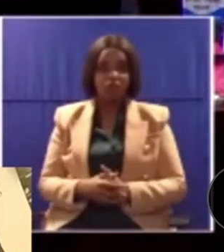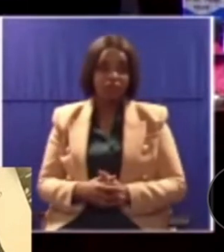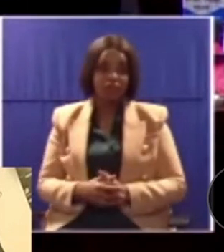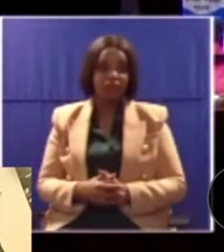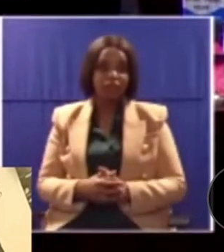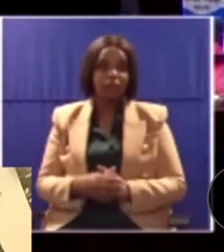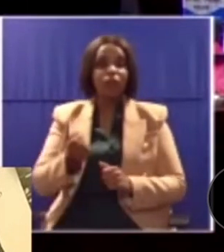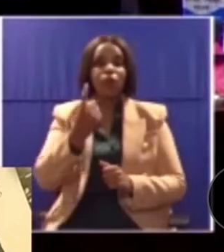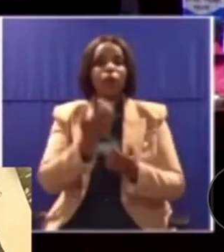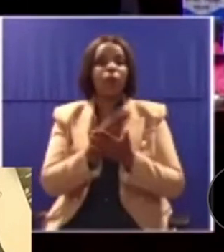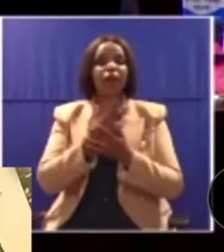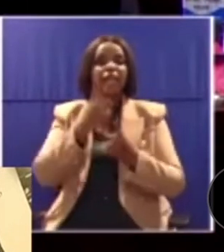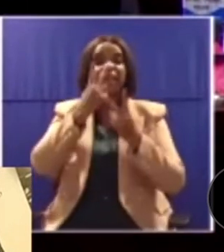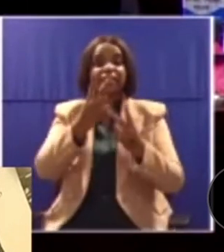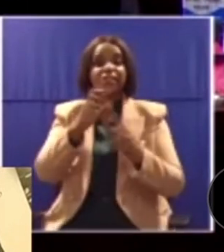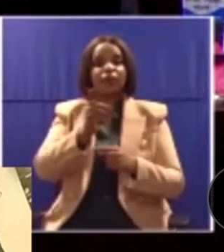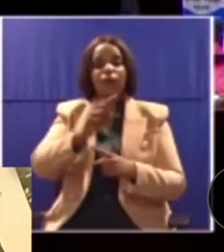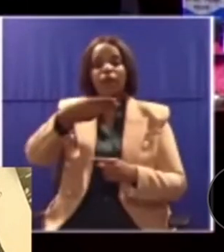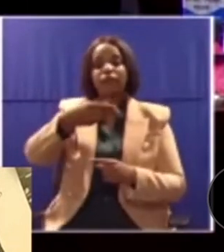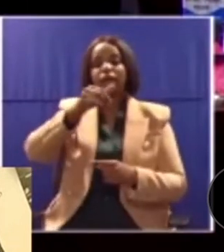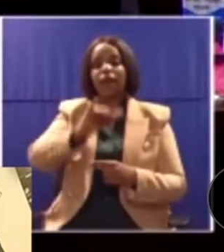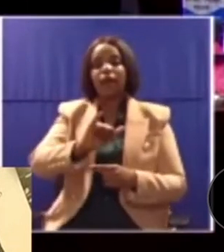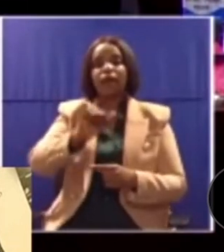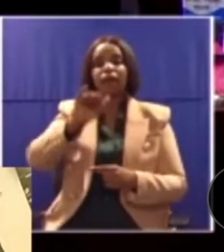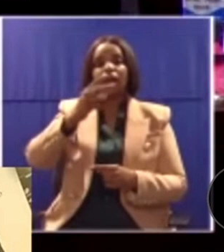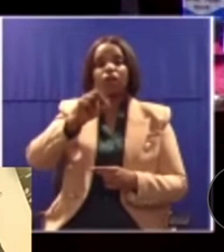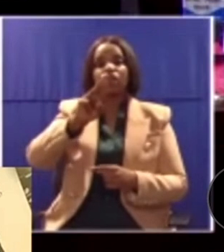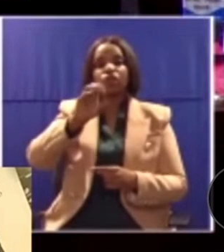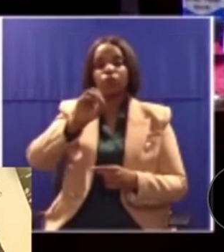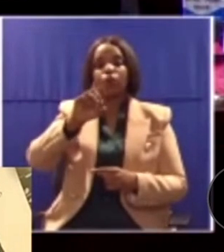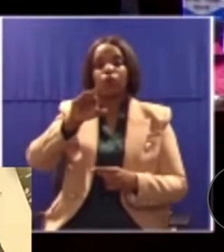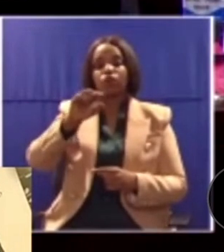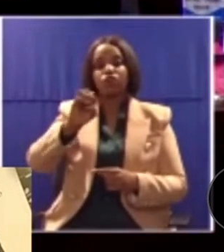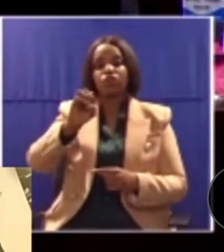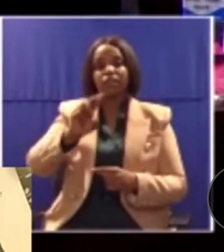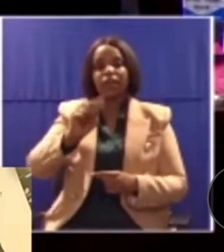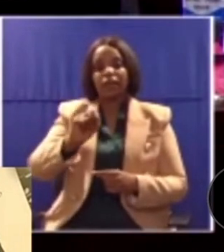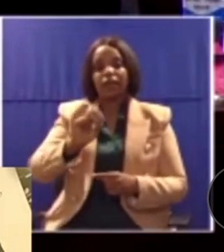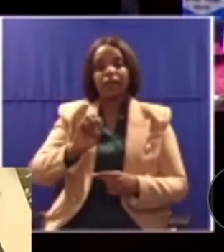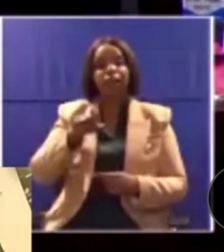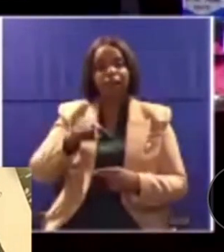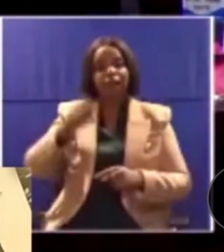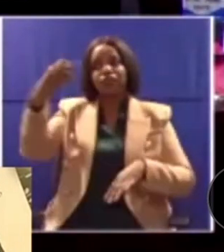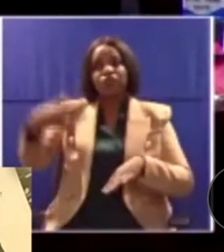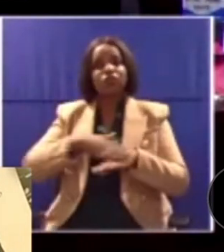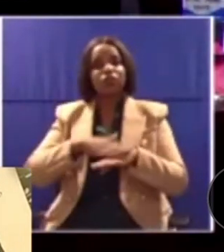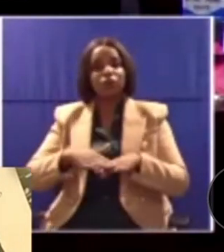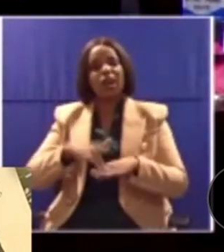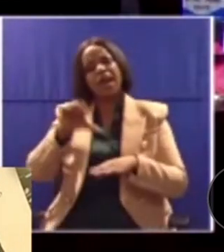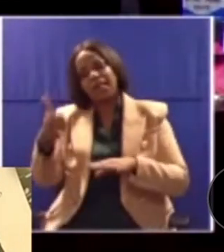One could also look at hydrogen, which in sync with solar and with other technologies can be to